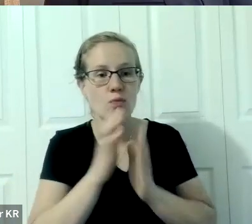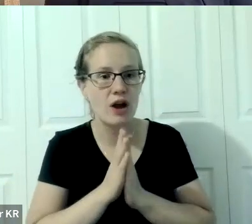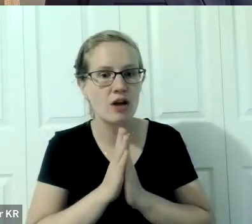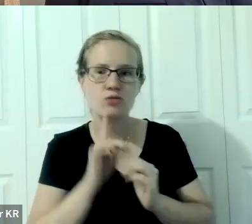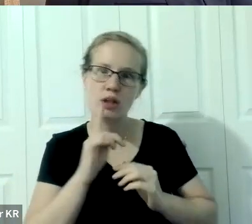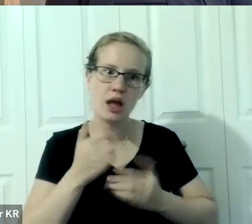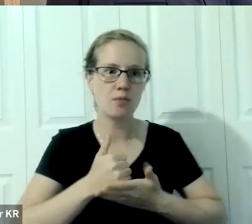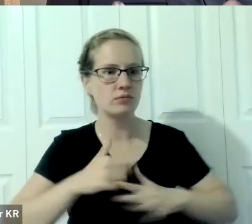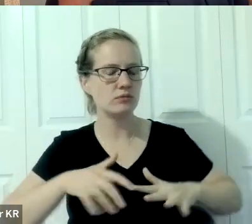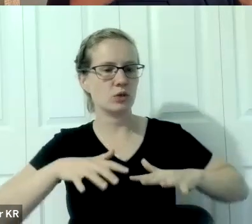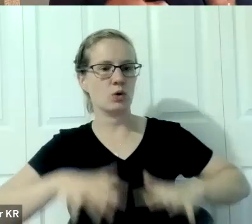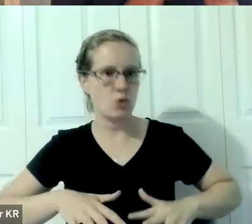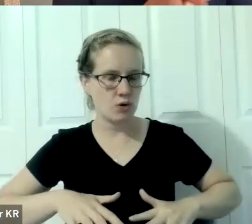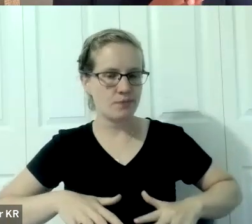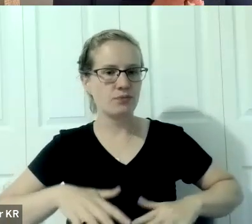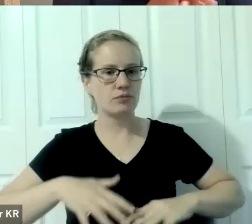grounding. We have